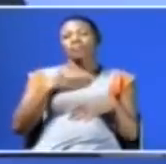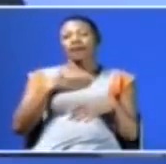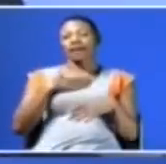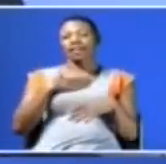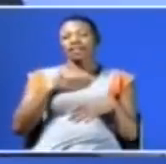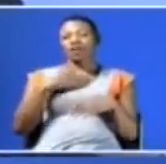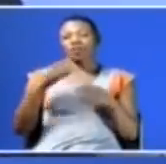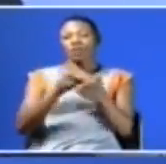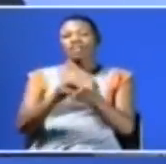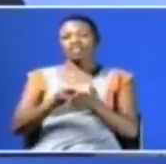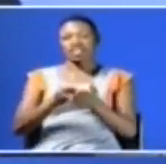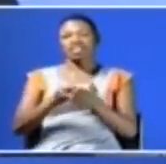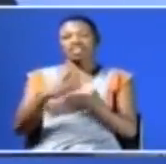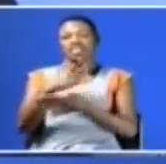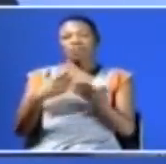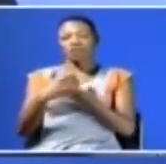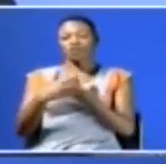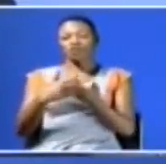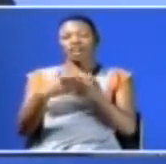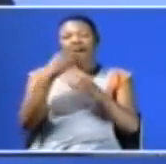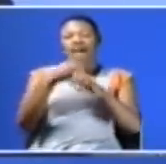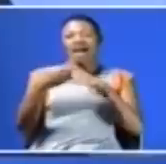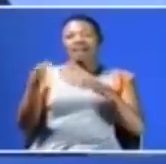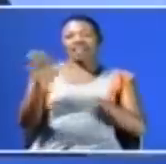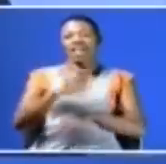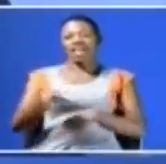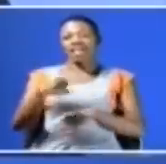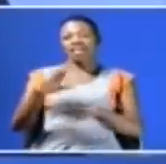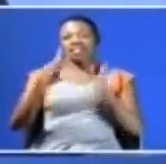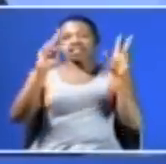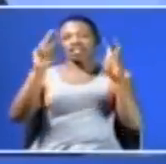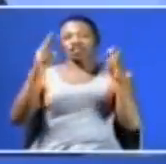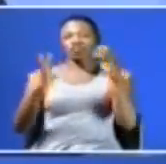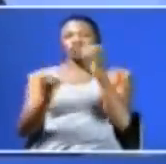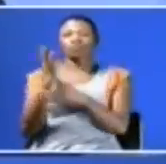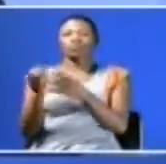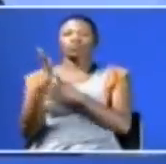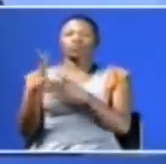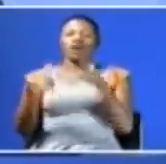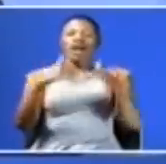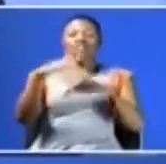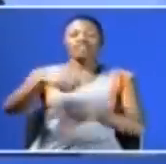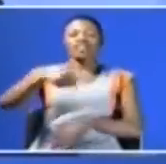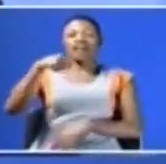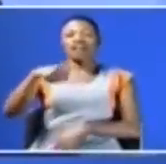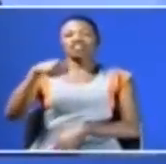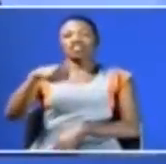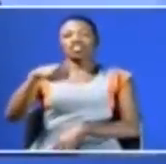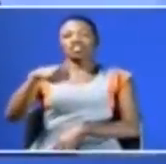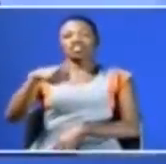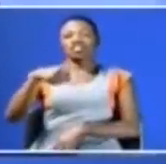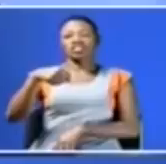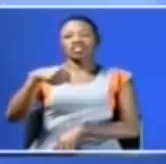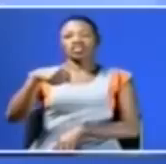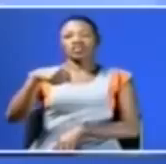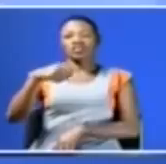set, and we're talking about just some of those sticky areas and issues emerging post a handshake. And